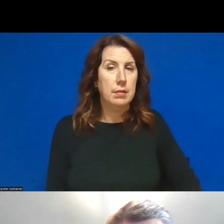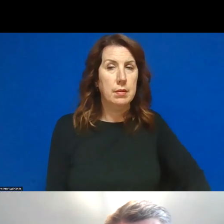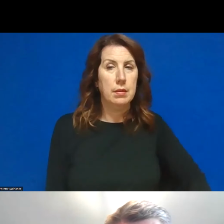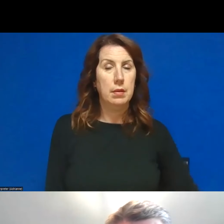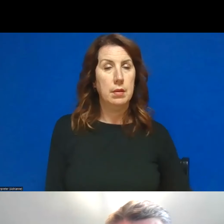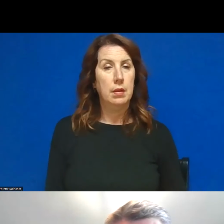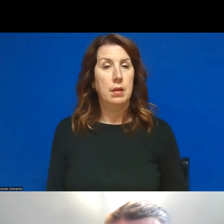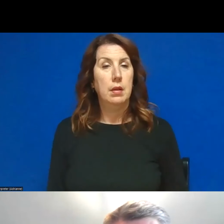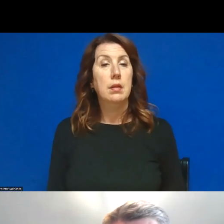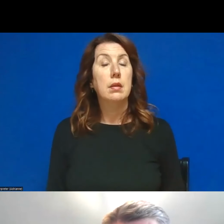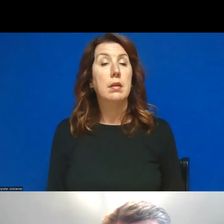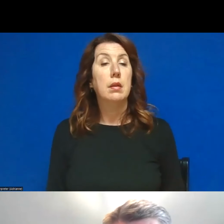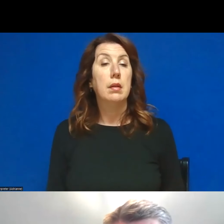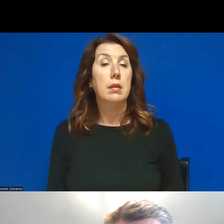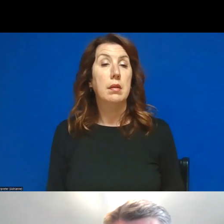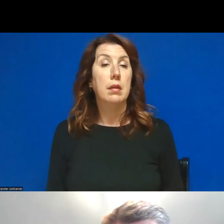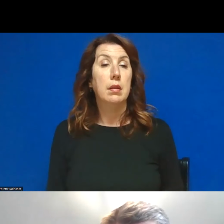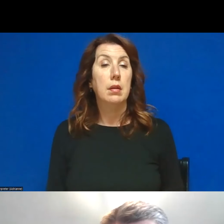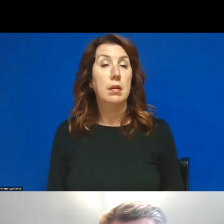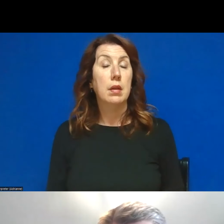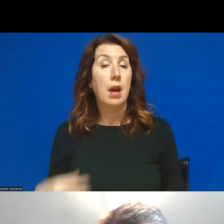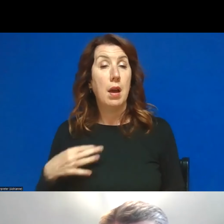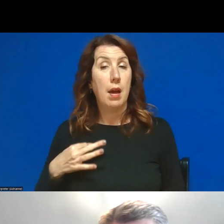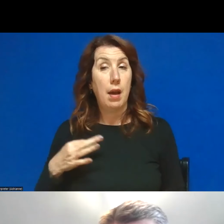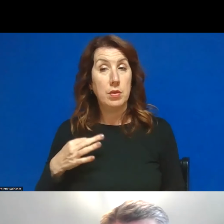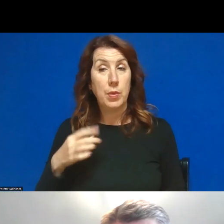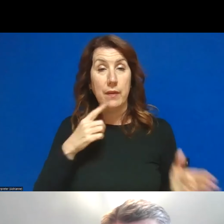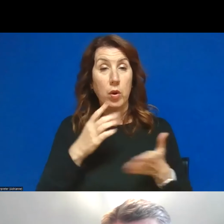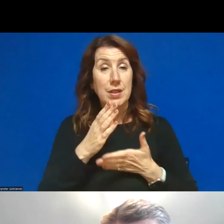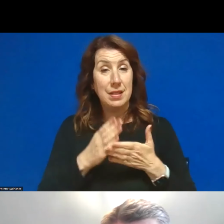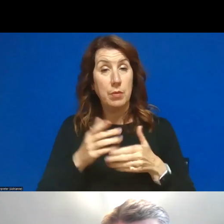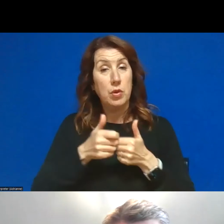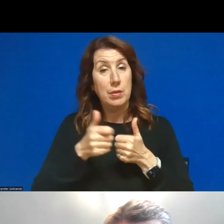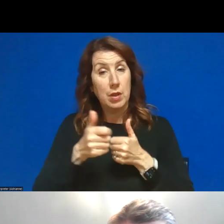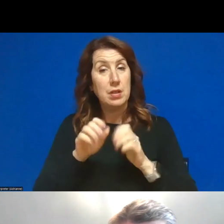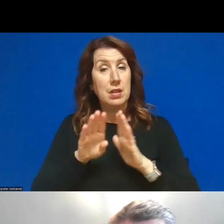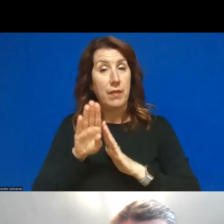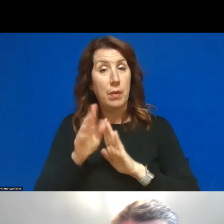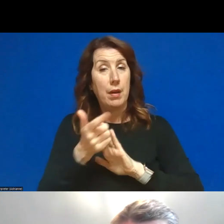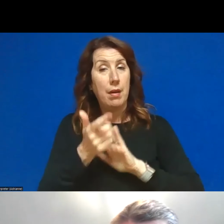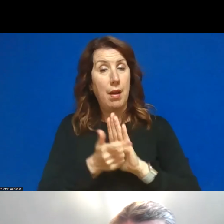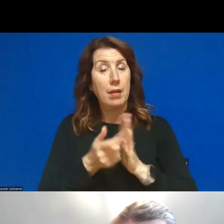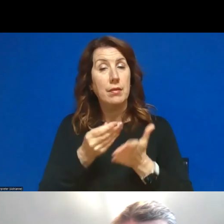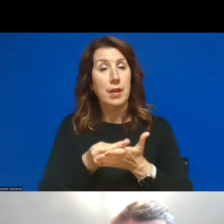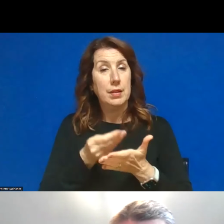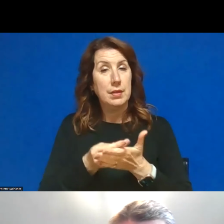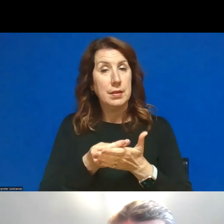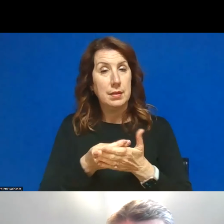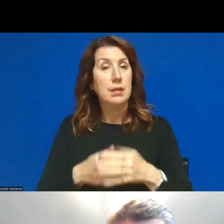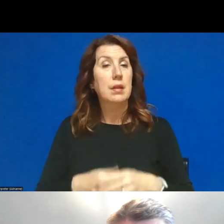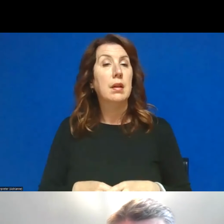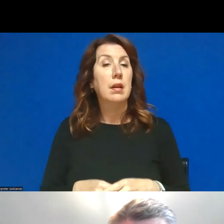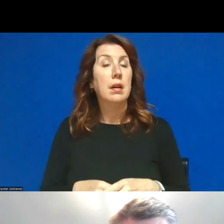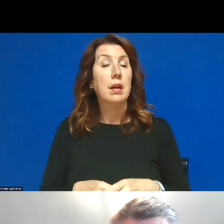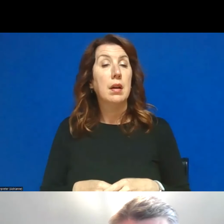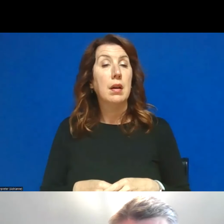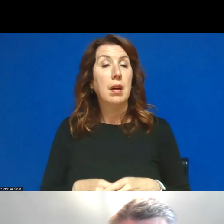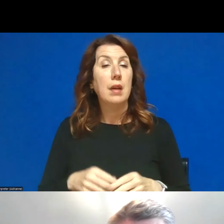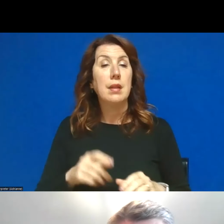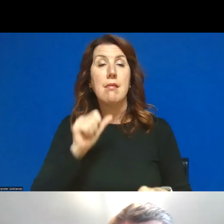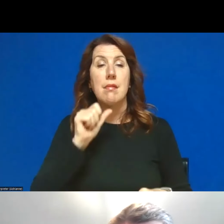an incentive here is eligibility for certain Transportation Development Act funds, TDA funds. You'll note that I say